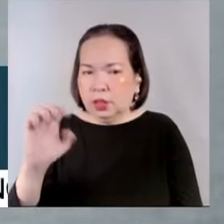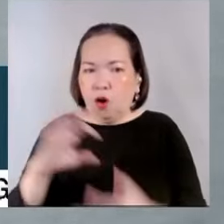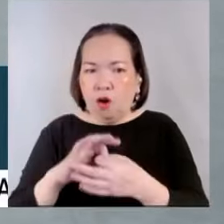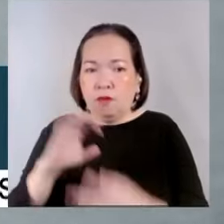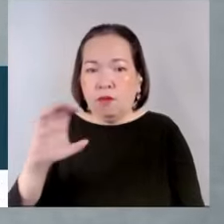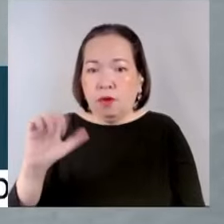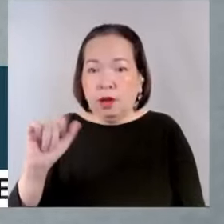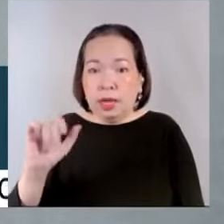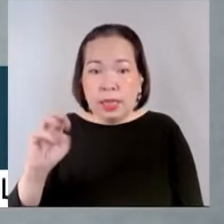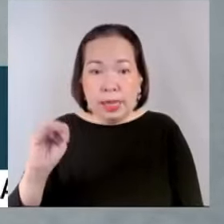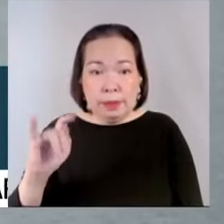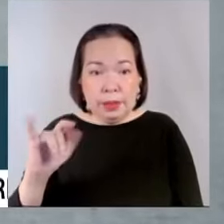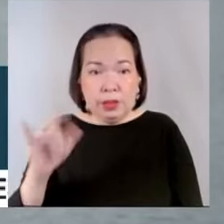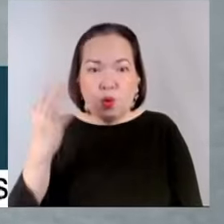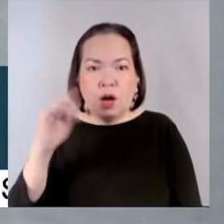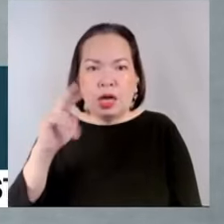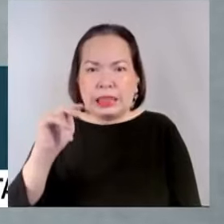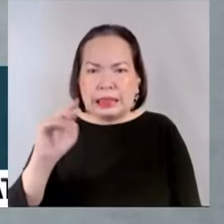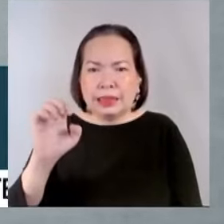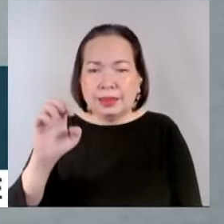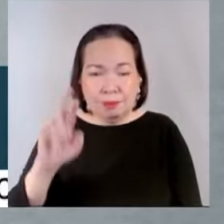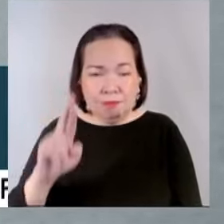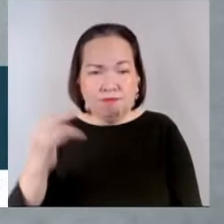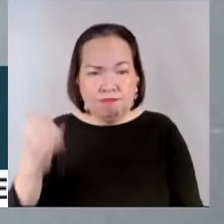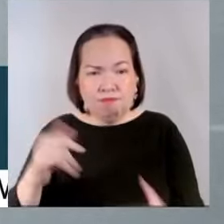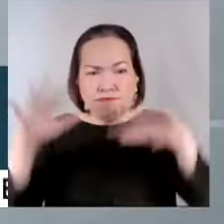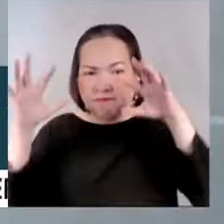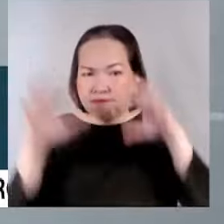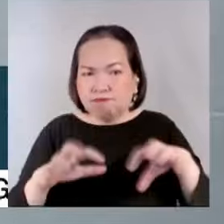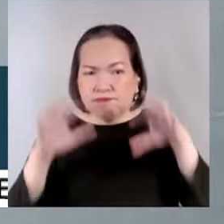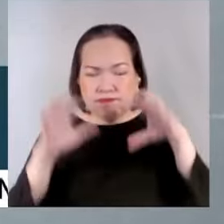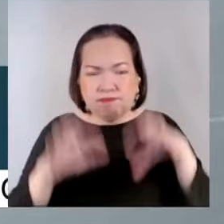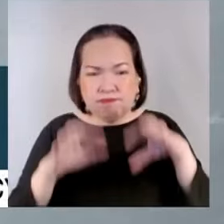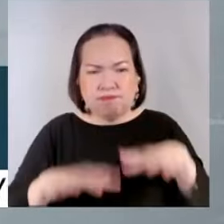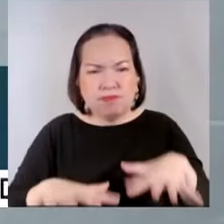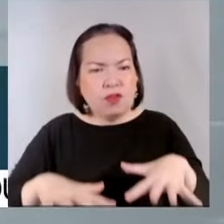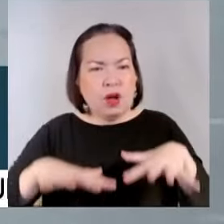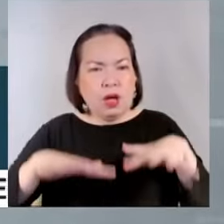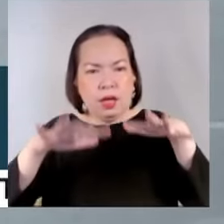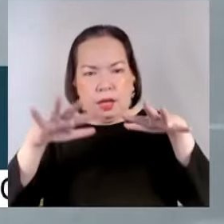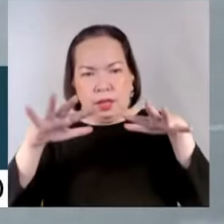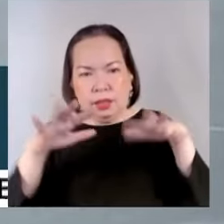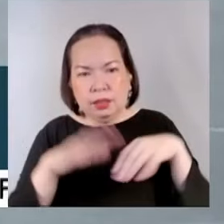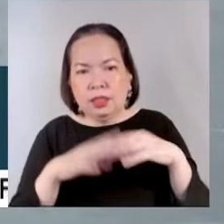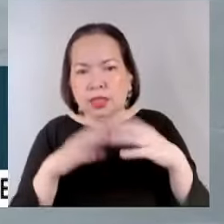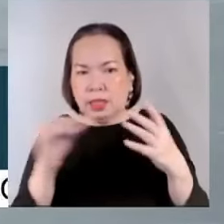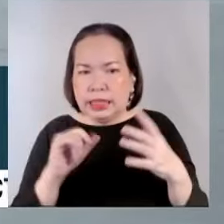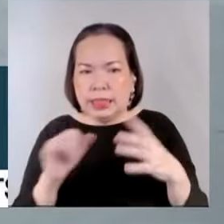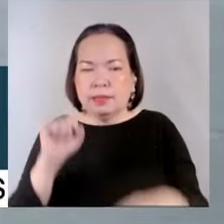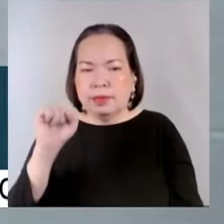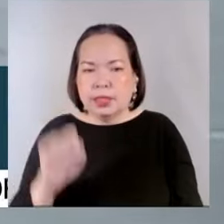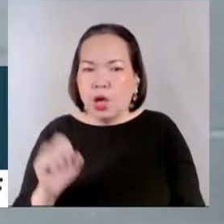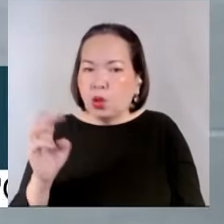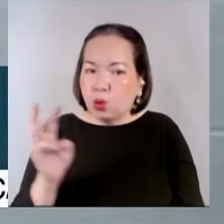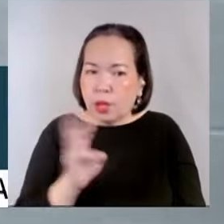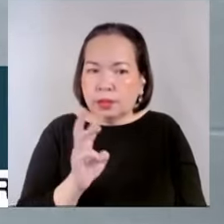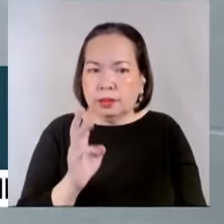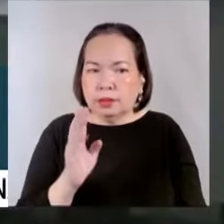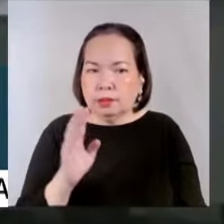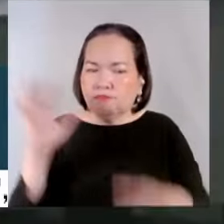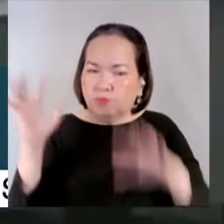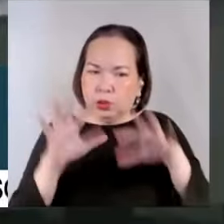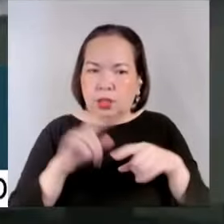Region continues to be battered by heavy rains and flooding due to Typhoon Karina and the southwest monsoon. The president has yet